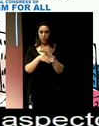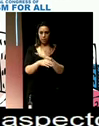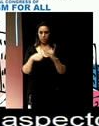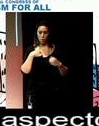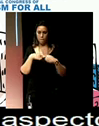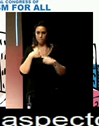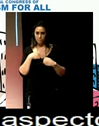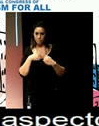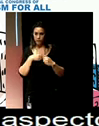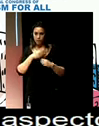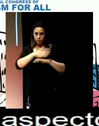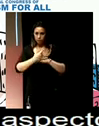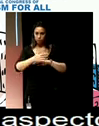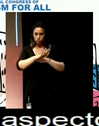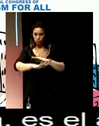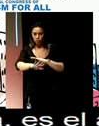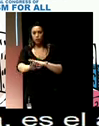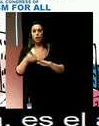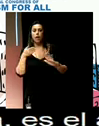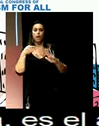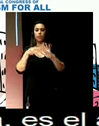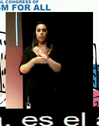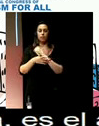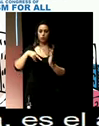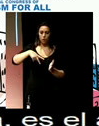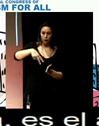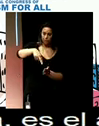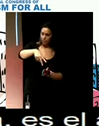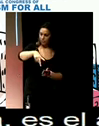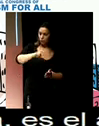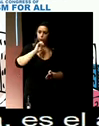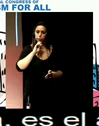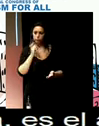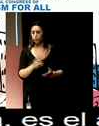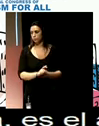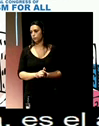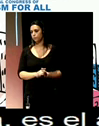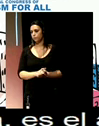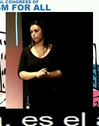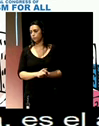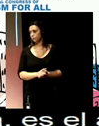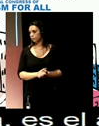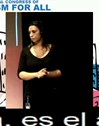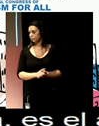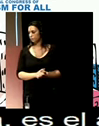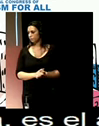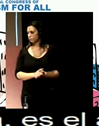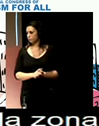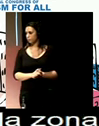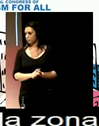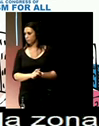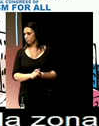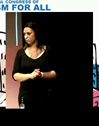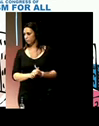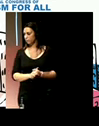in the area, and another aspects like the access to the bathroom and to